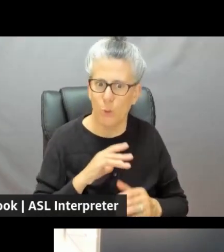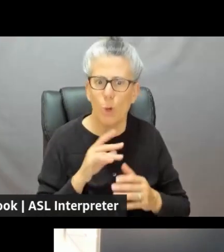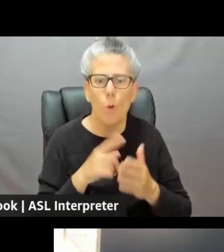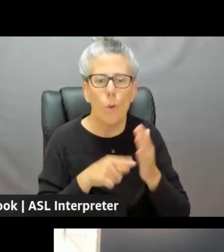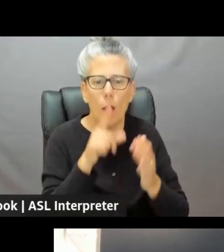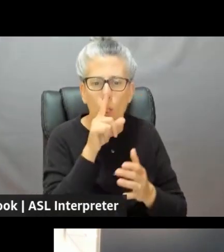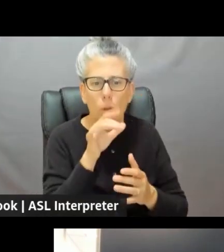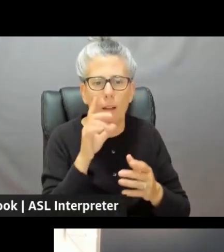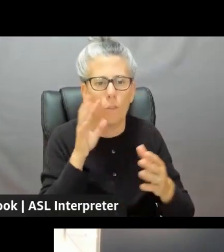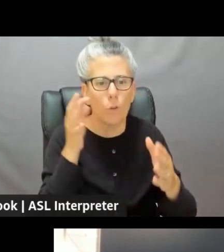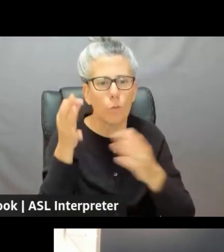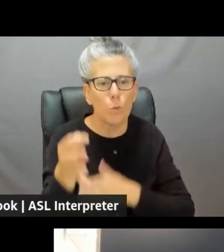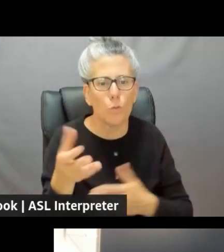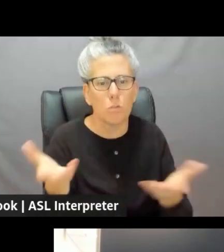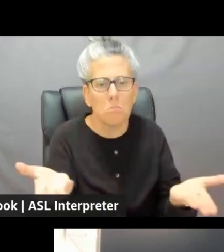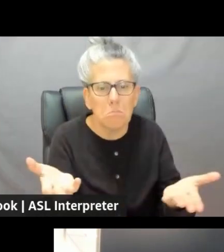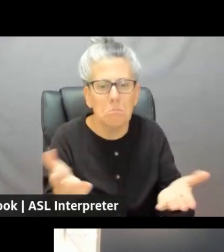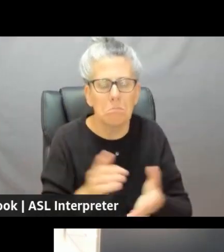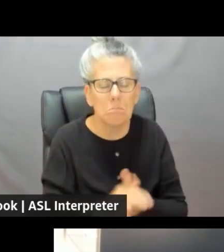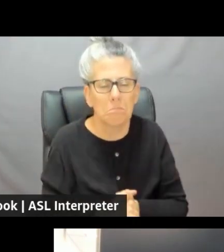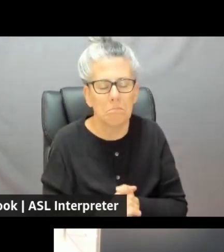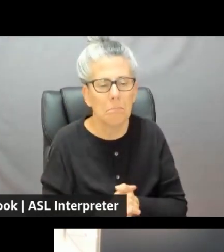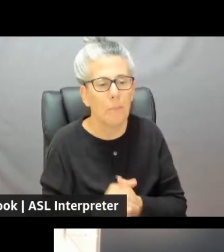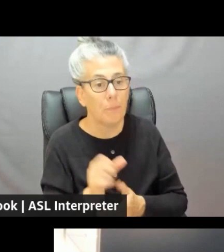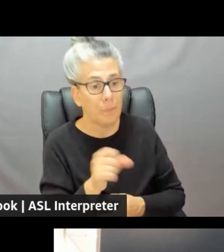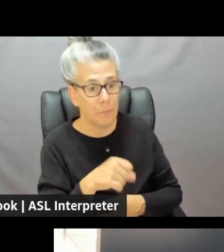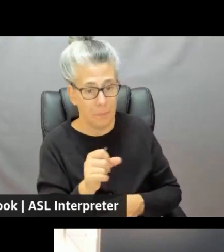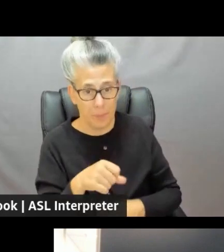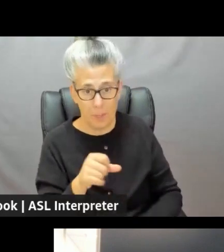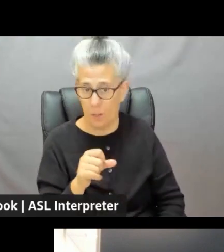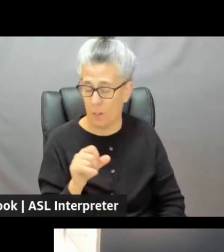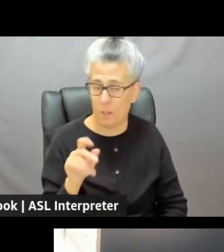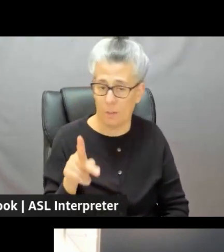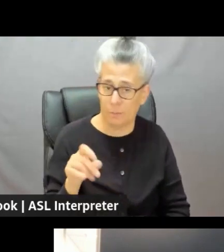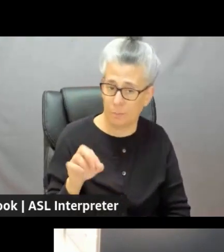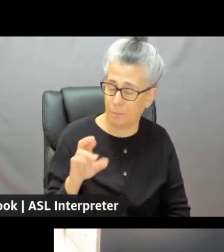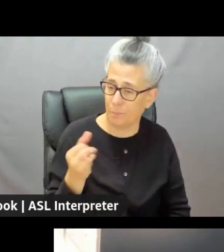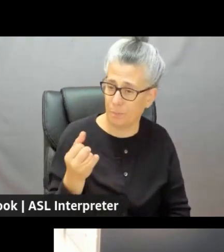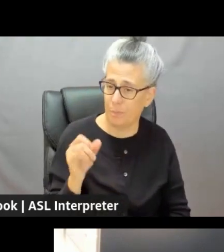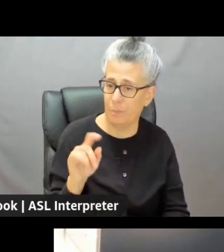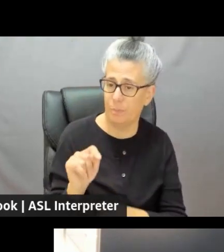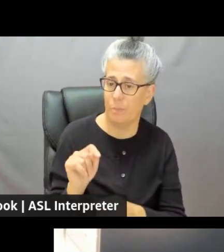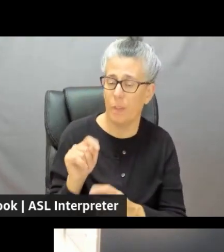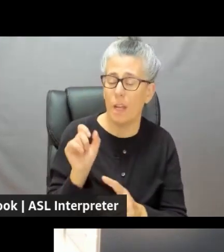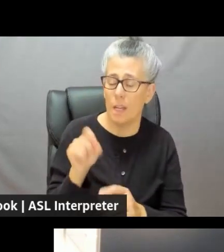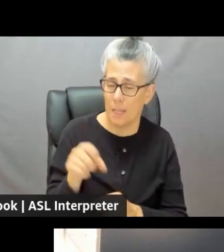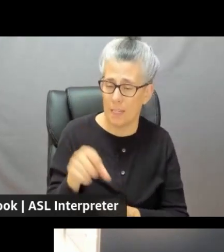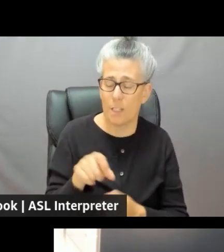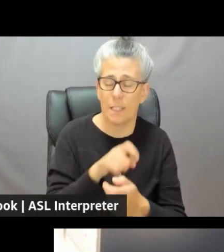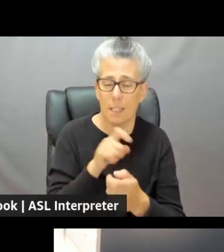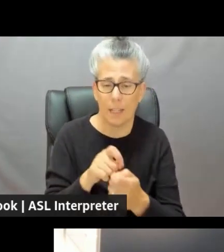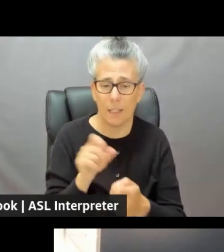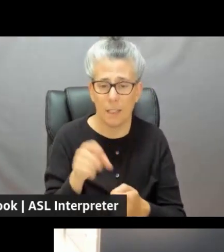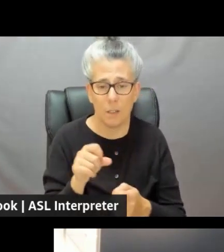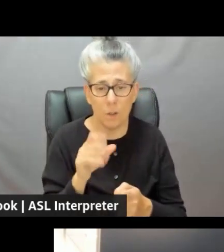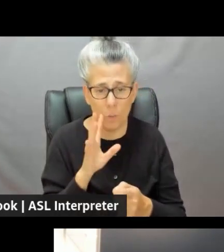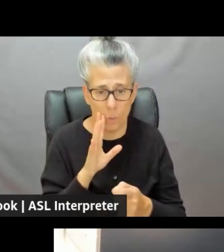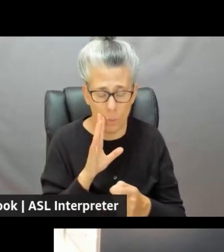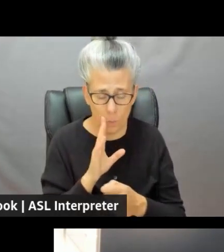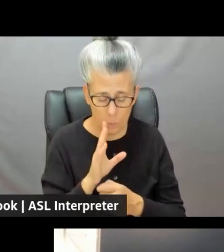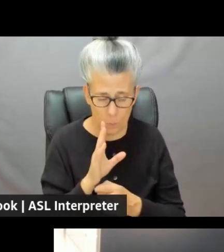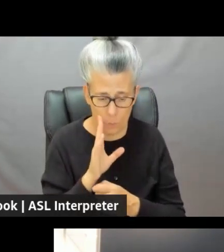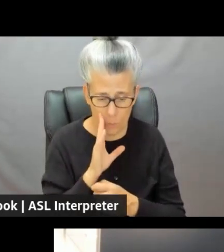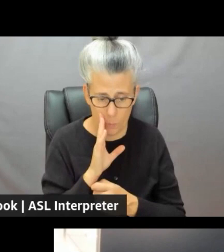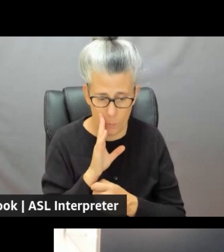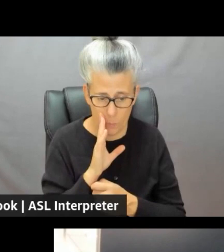yeah, absolutely, Brian. So the language extension transform is something that allows us to like actively not just communicate, like, participate